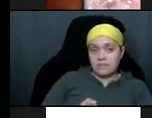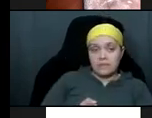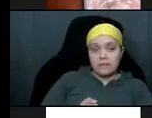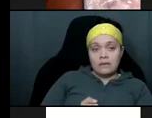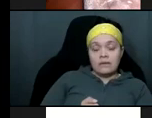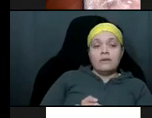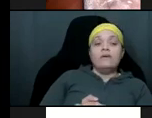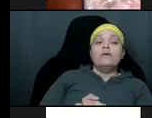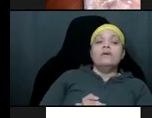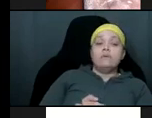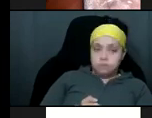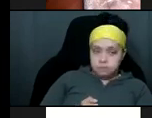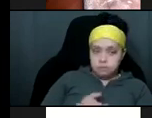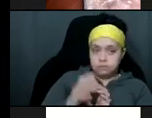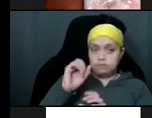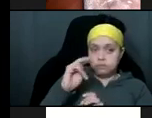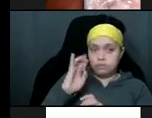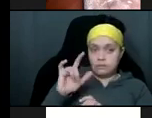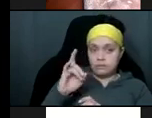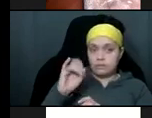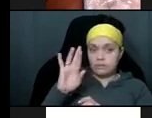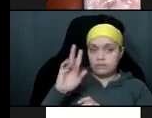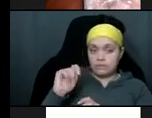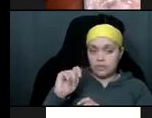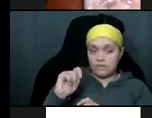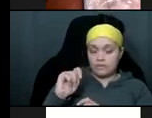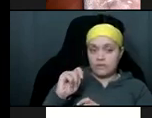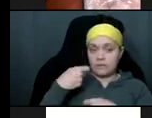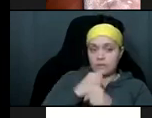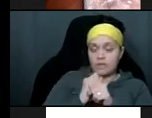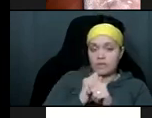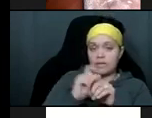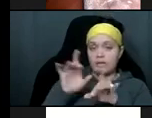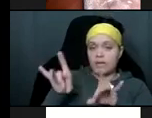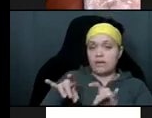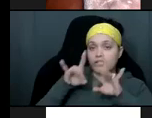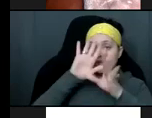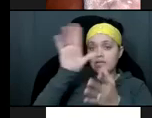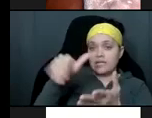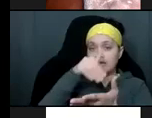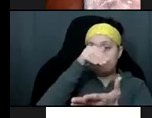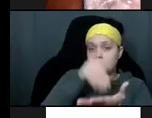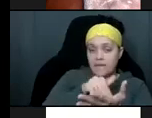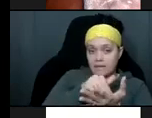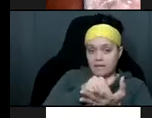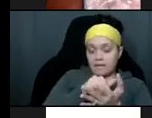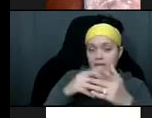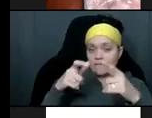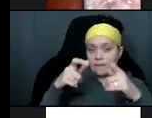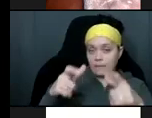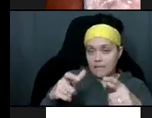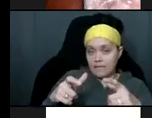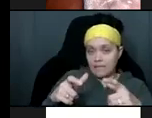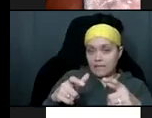All right, so continental drift put Australia in the middle of its tectonic plate so that